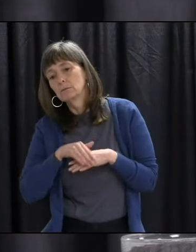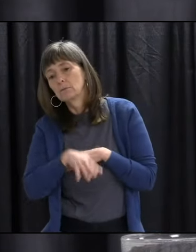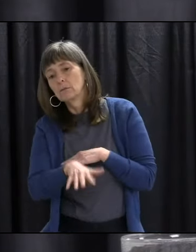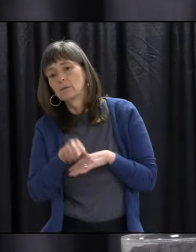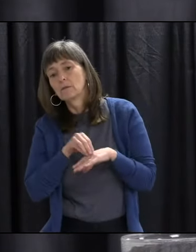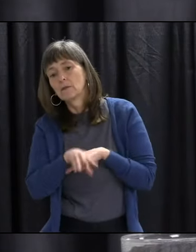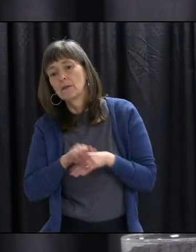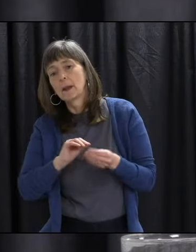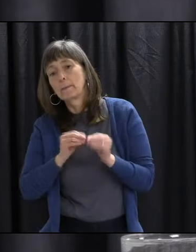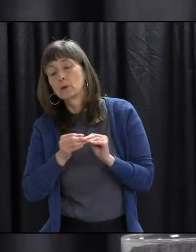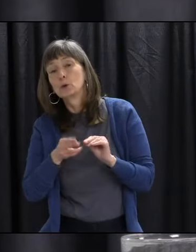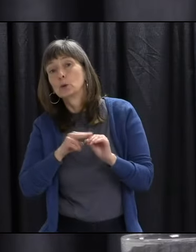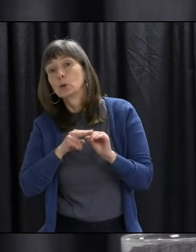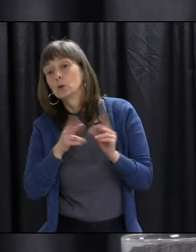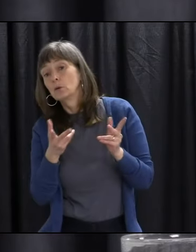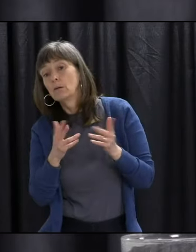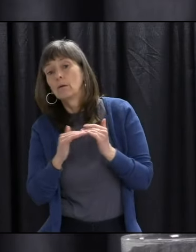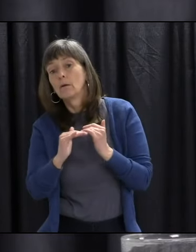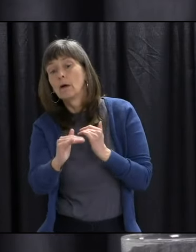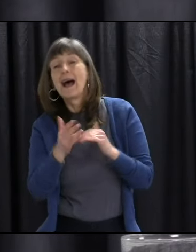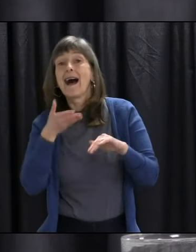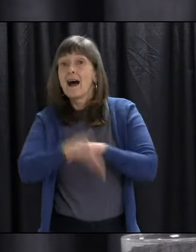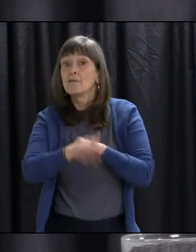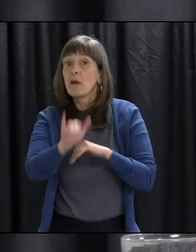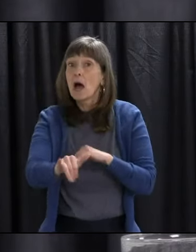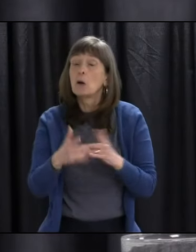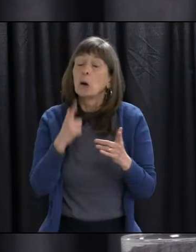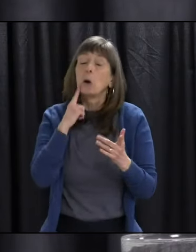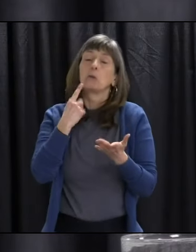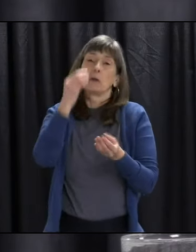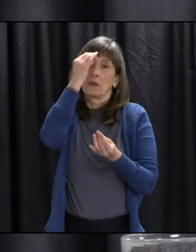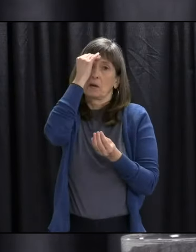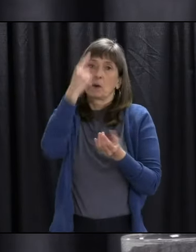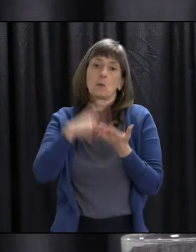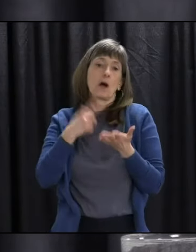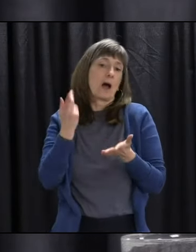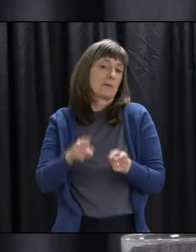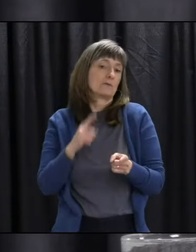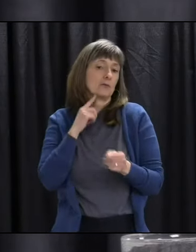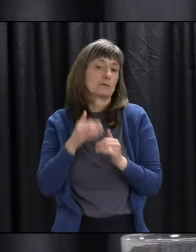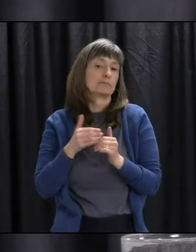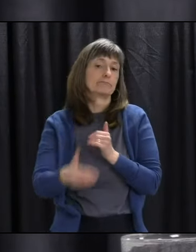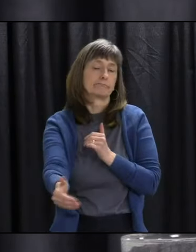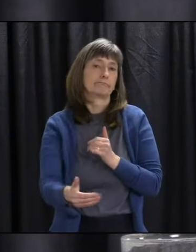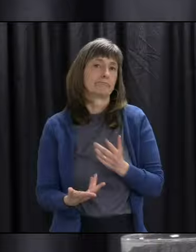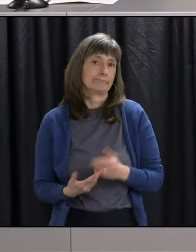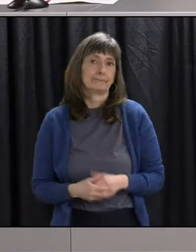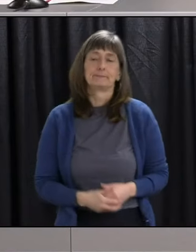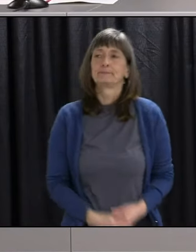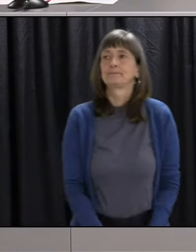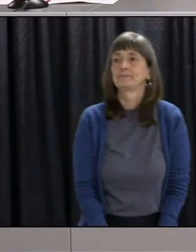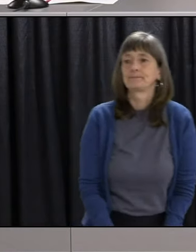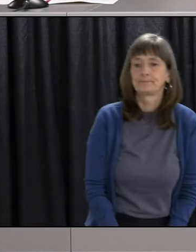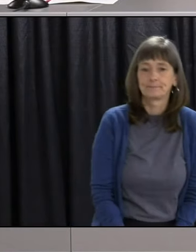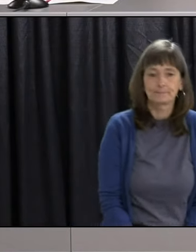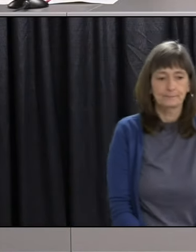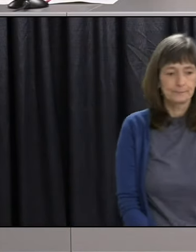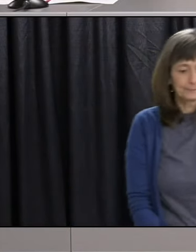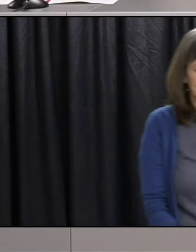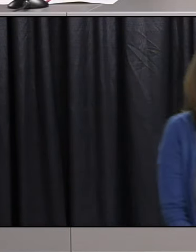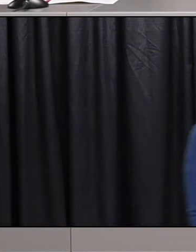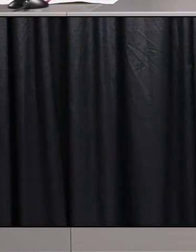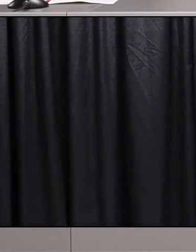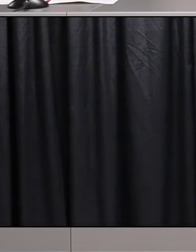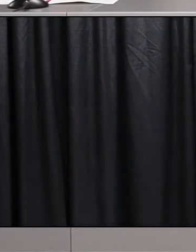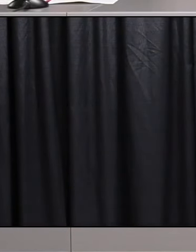to make any sort of estimate about any kind of return to any kind of normal. Thank you. Our next